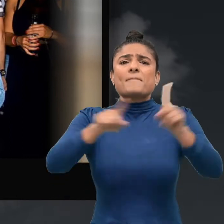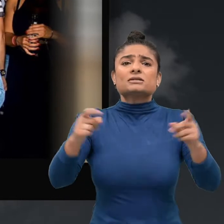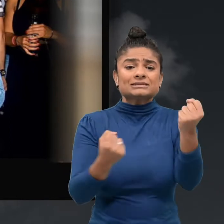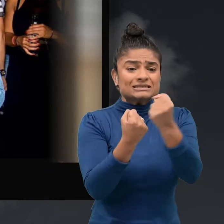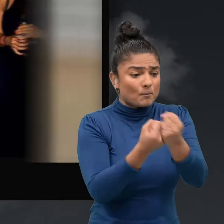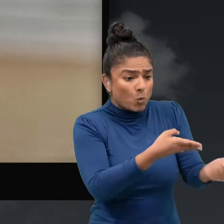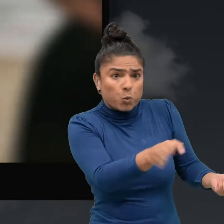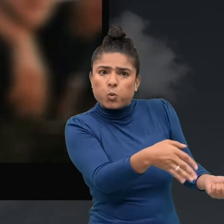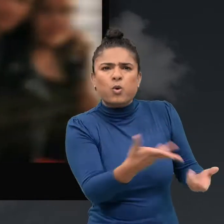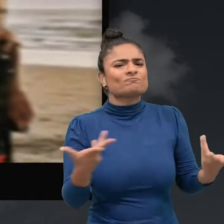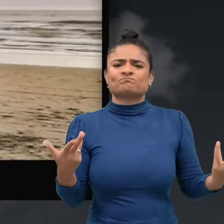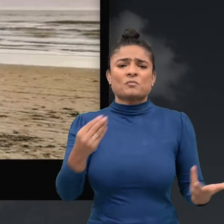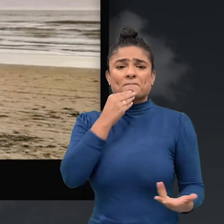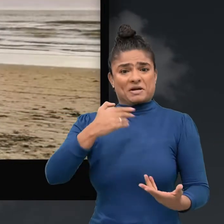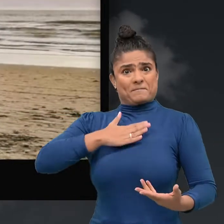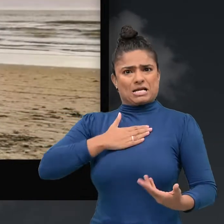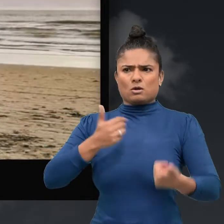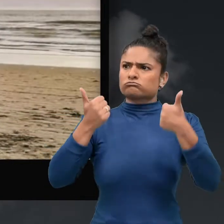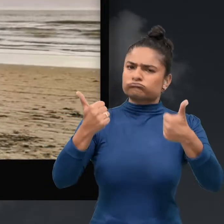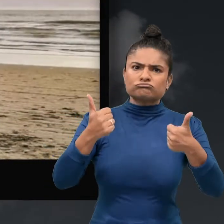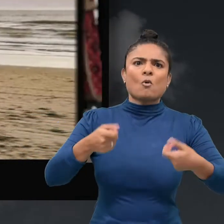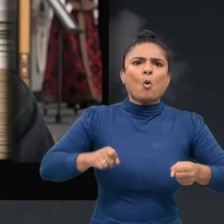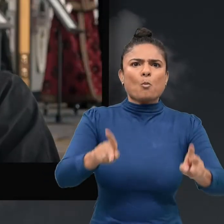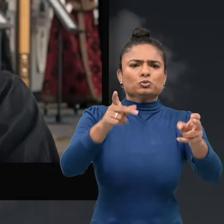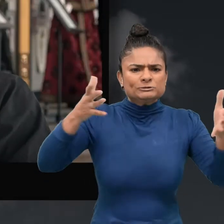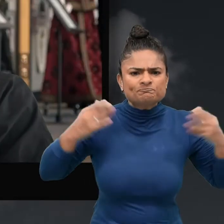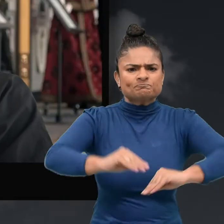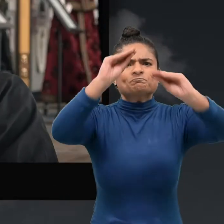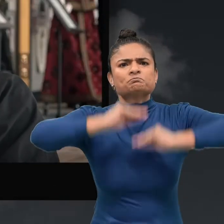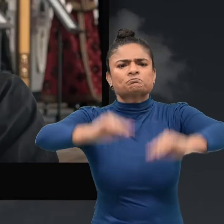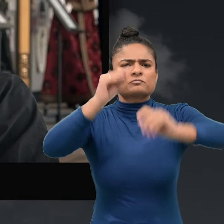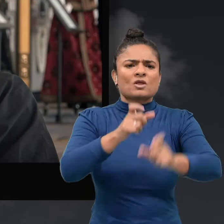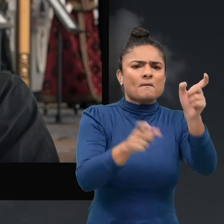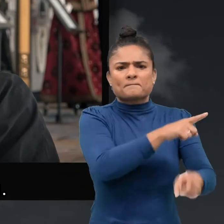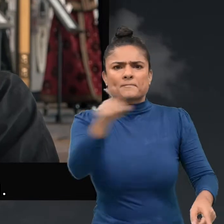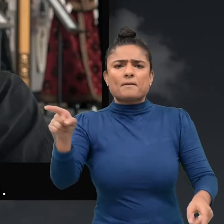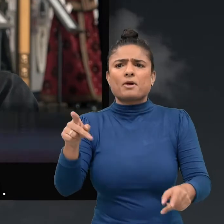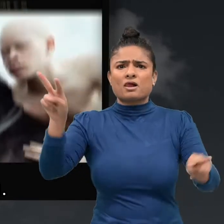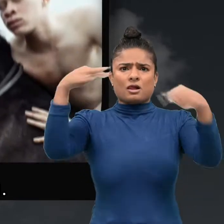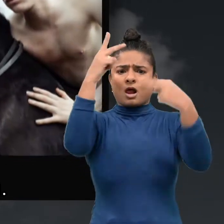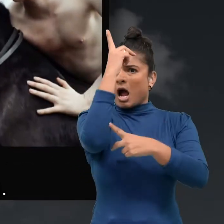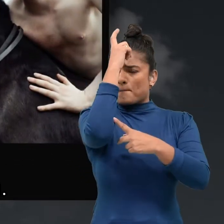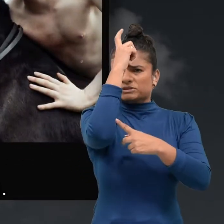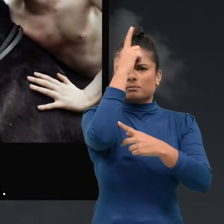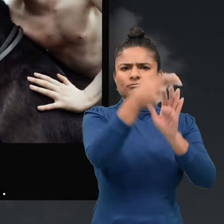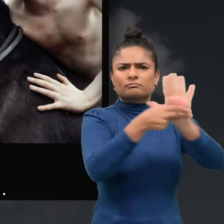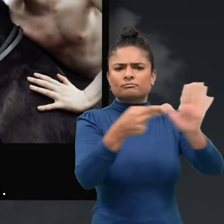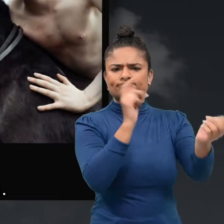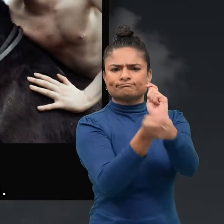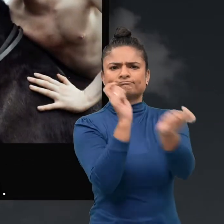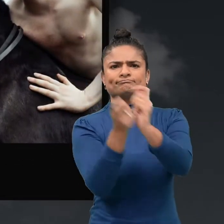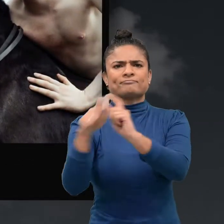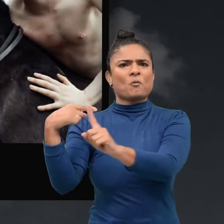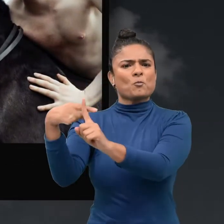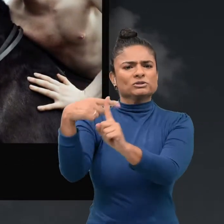around. I could have not had any support. So it was a good way to educate and for me to, change narratives of how people with albinism